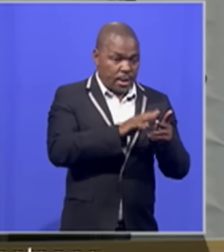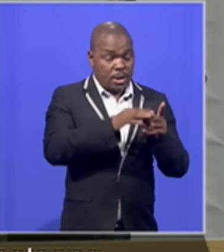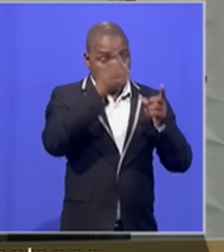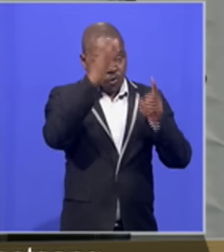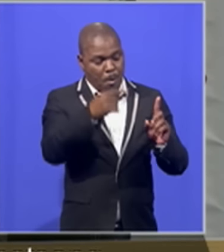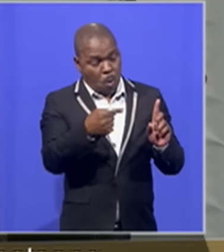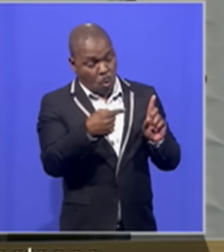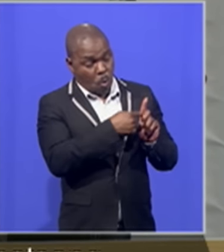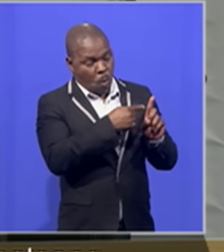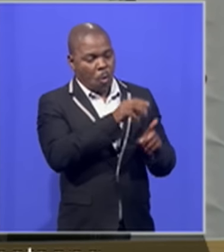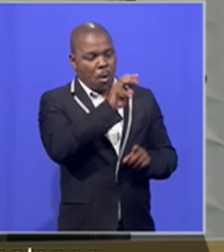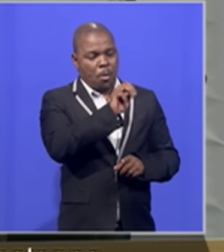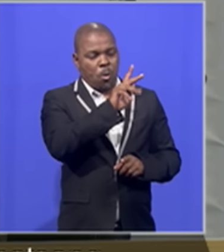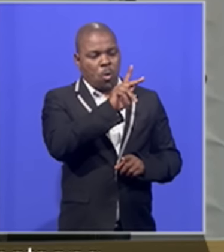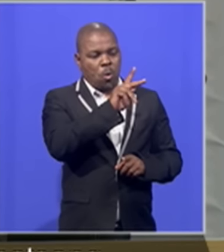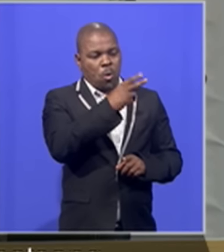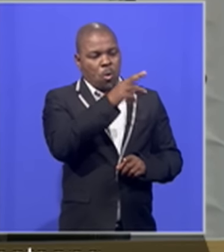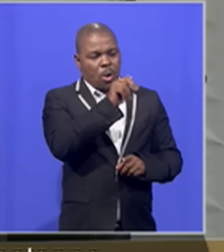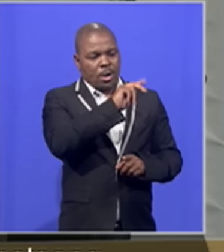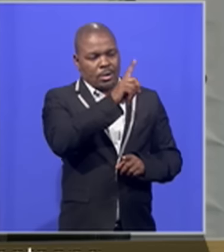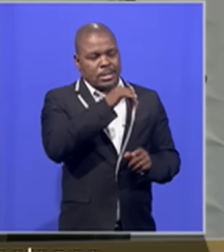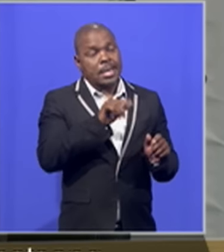at work the very next day.